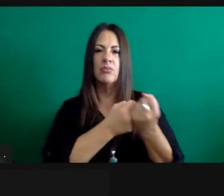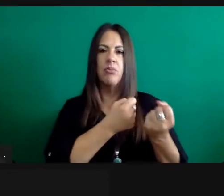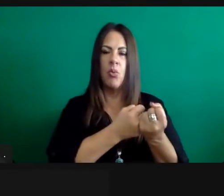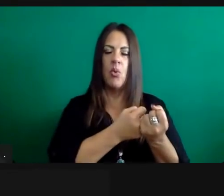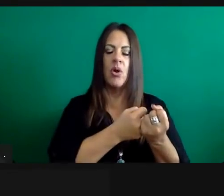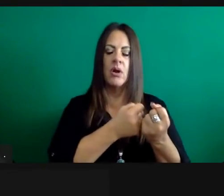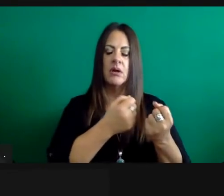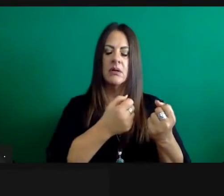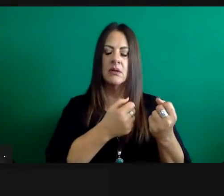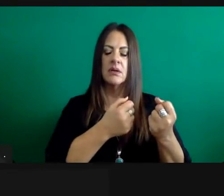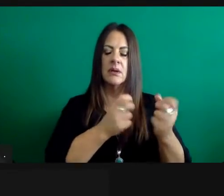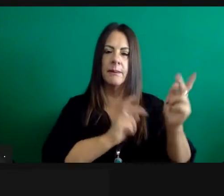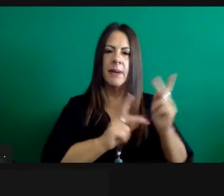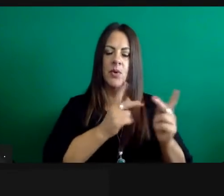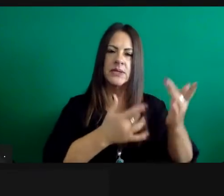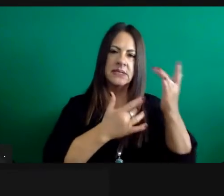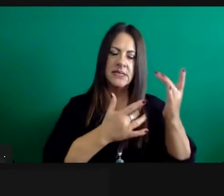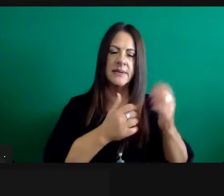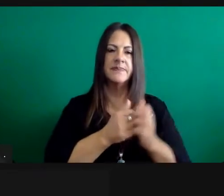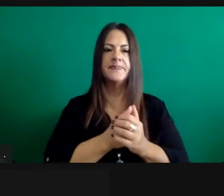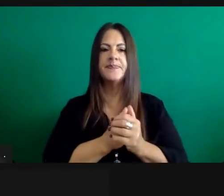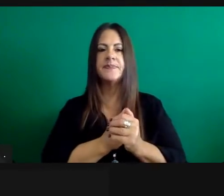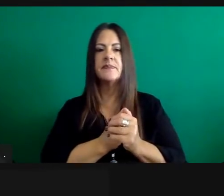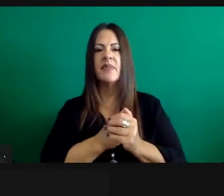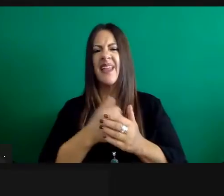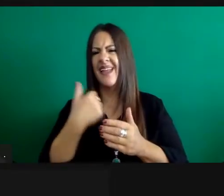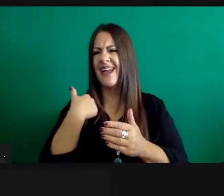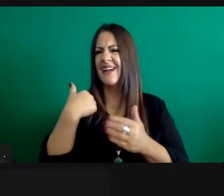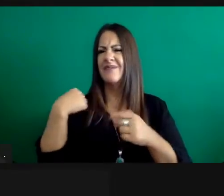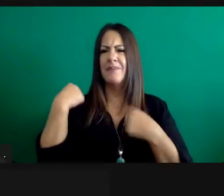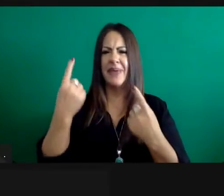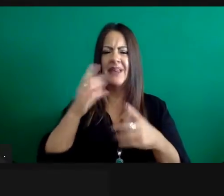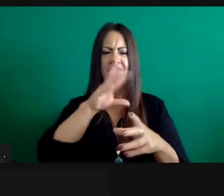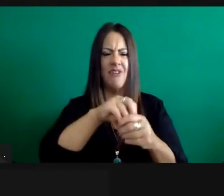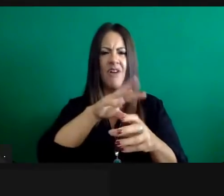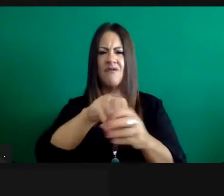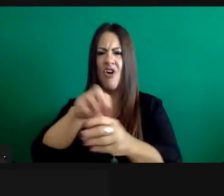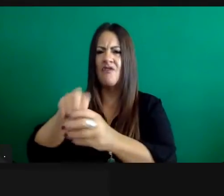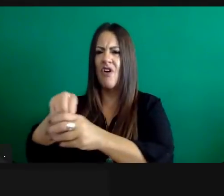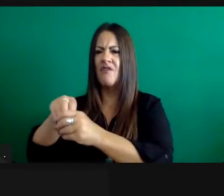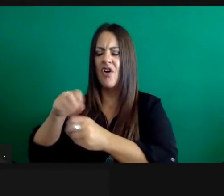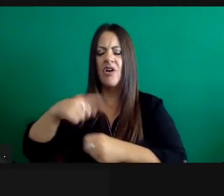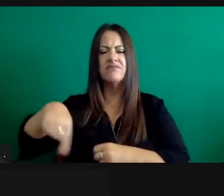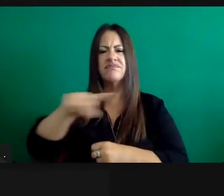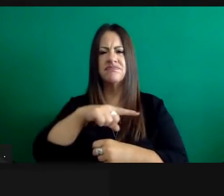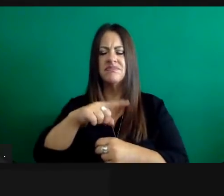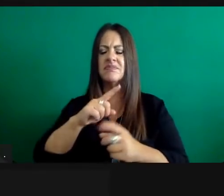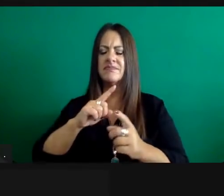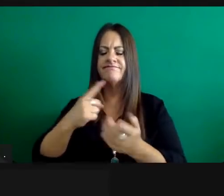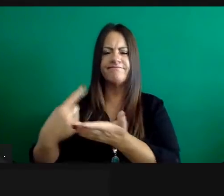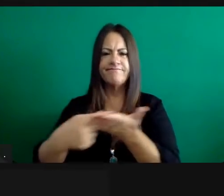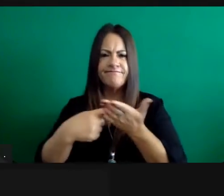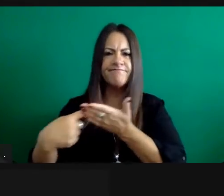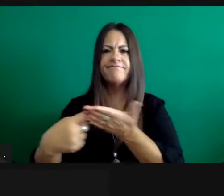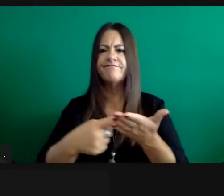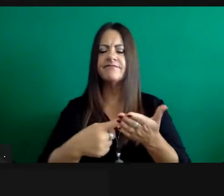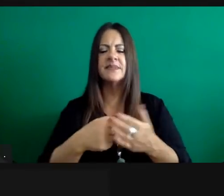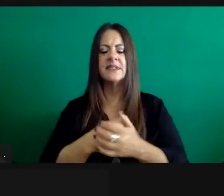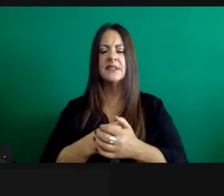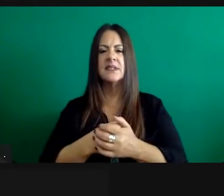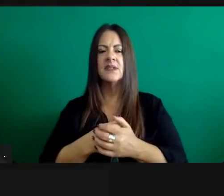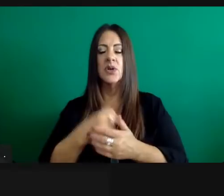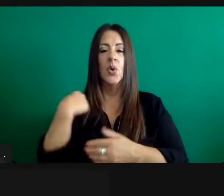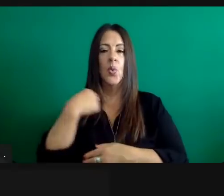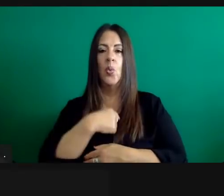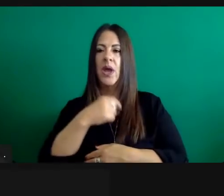have. I've certainly been part of conversations asking questions about it. And at the moment, we don't have an